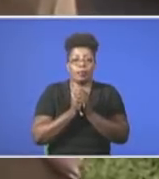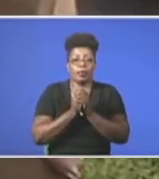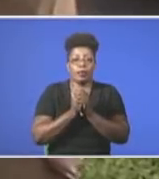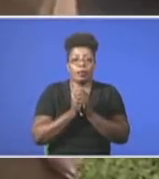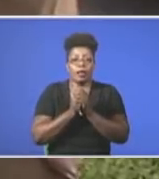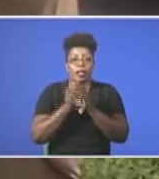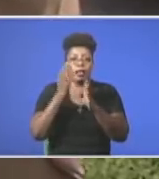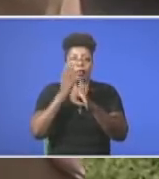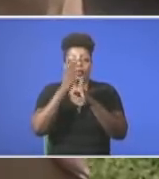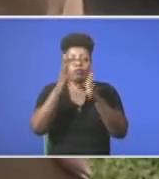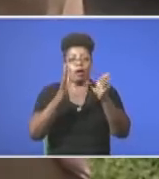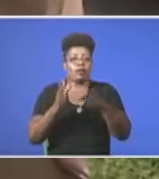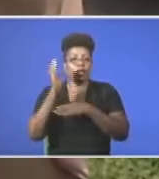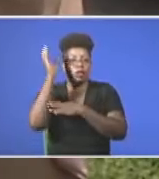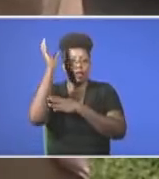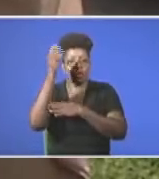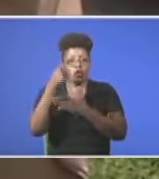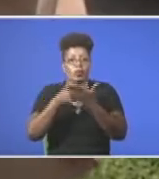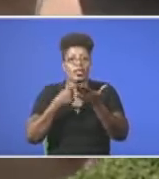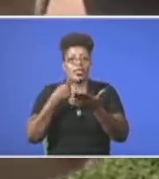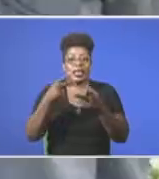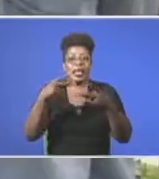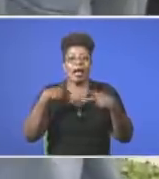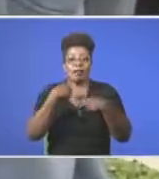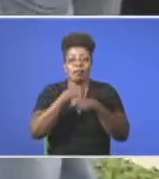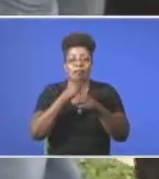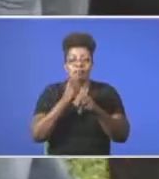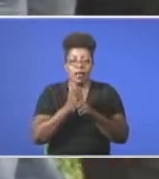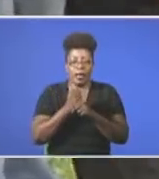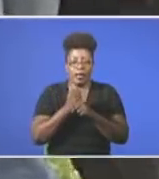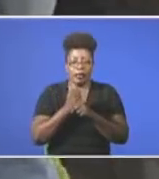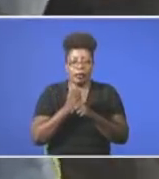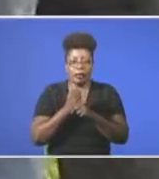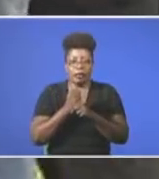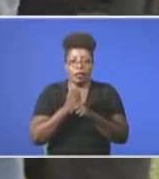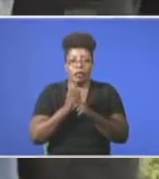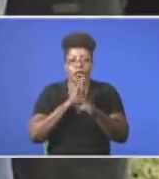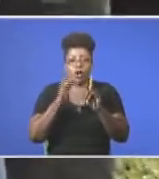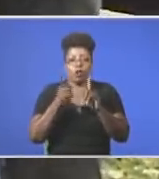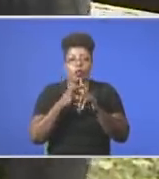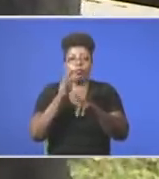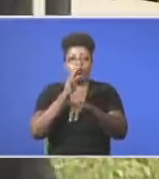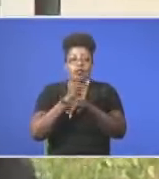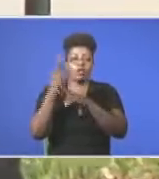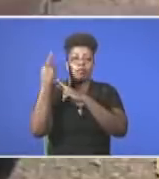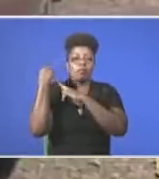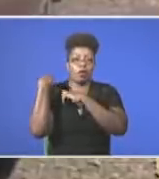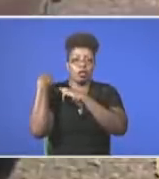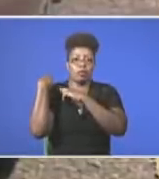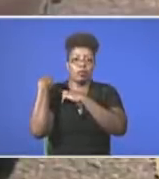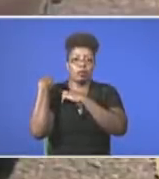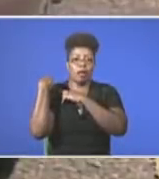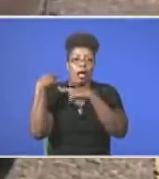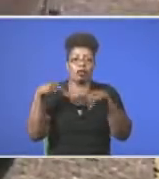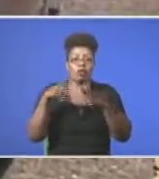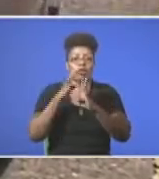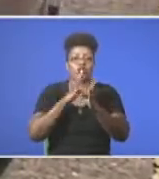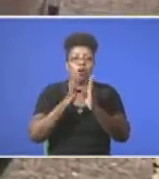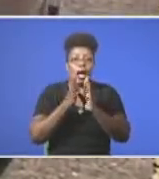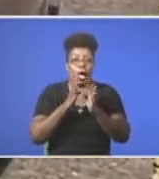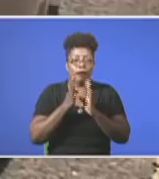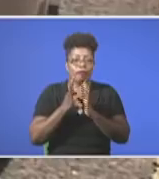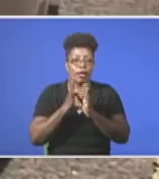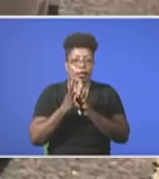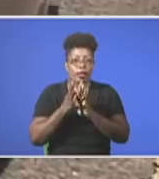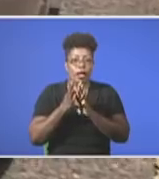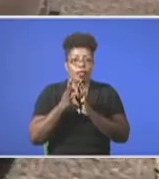voices heard, airing out some concerns, which they say they have made to both the minister responsible for transport as well as the controller for road traffic. President of the Bahamas Unified